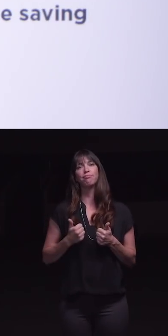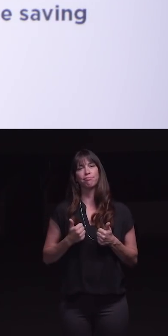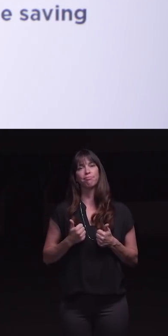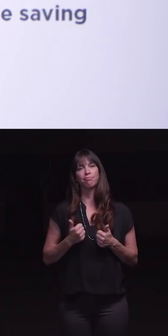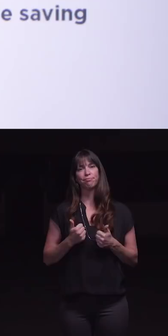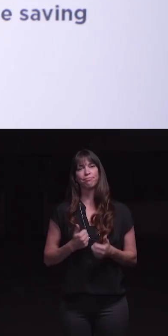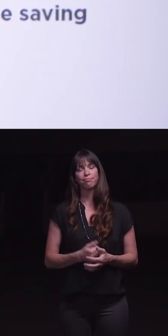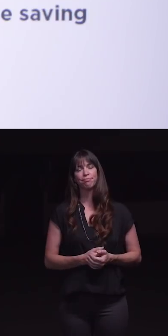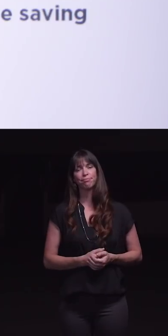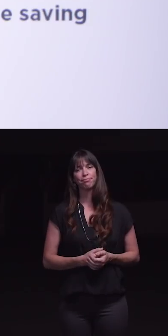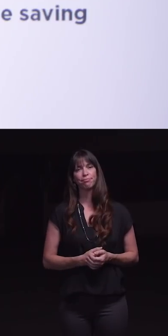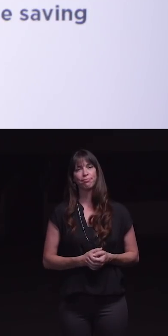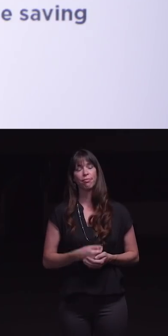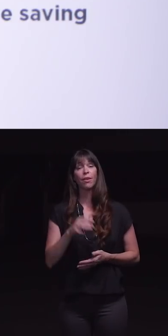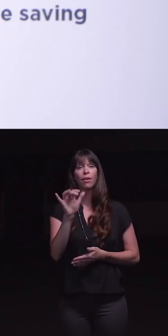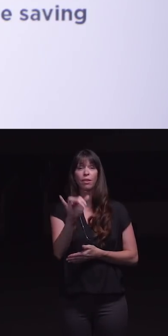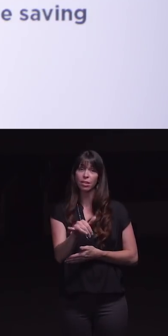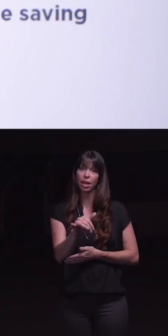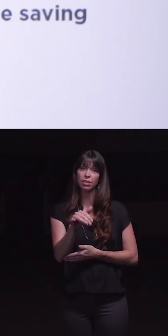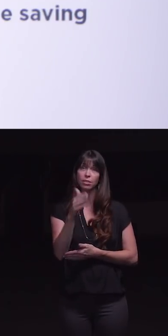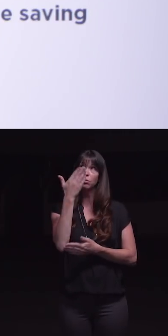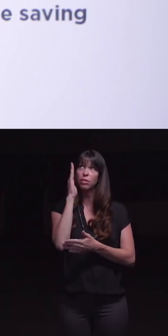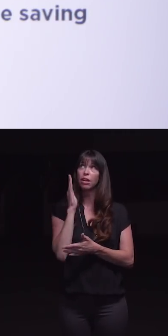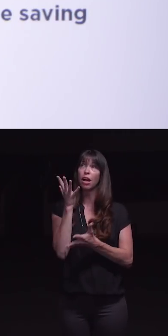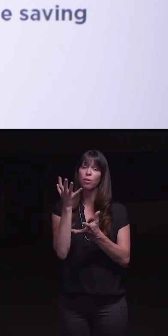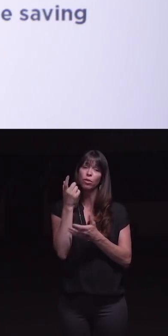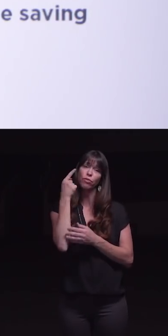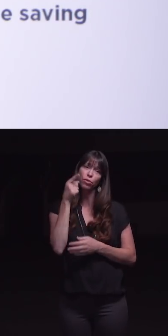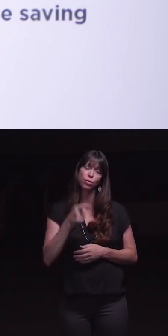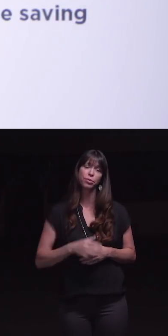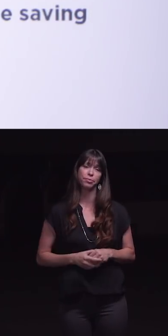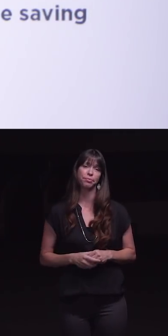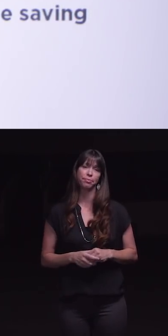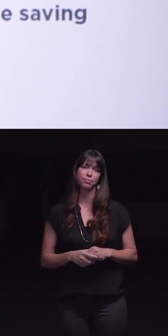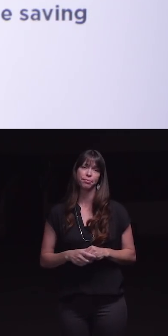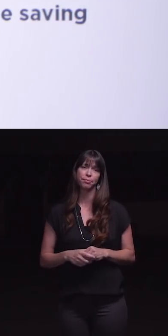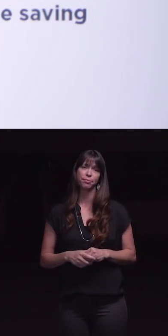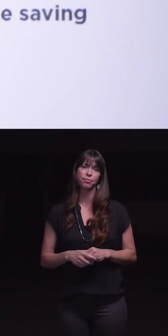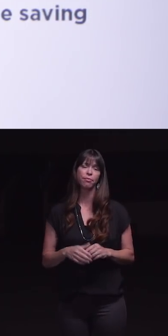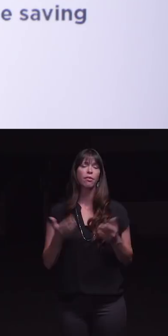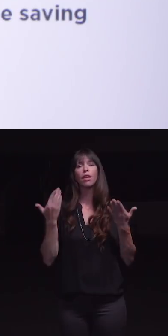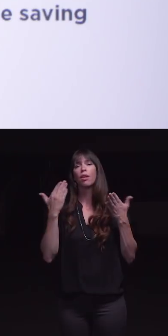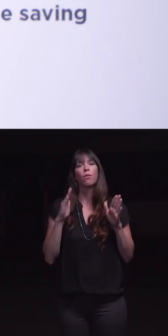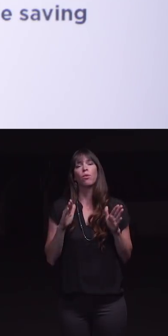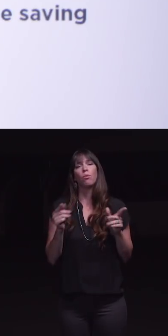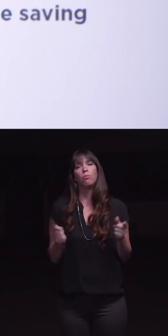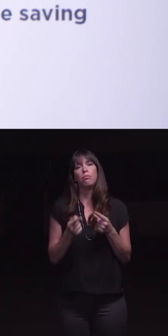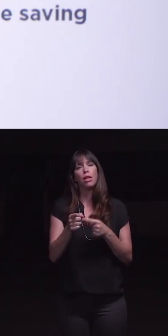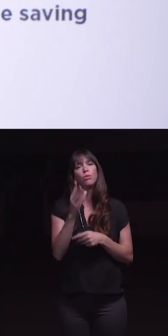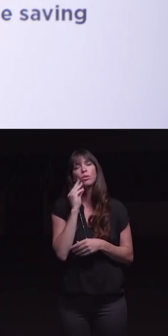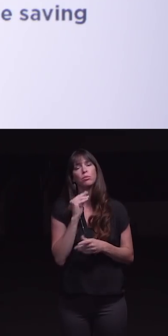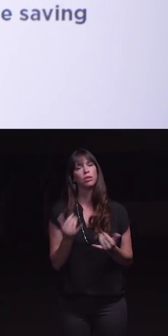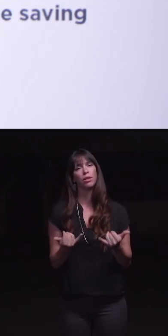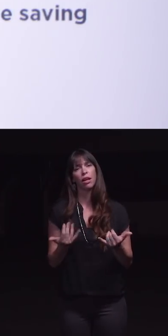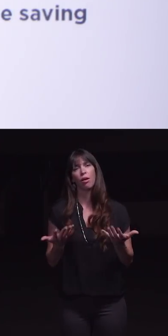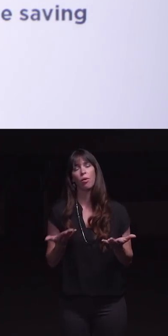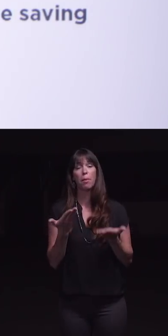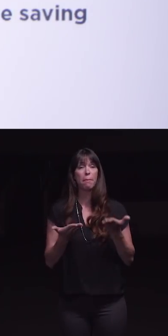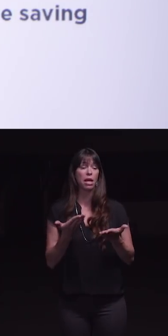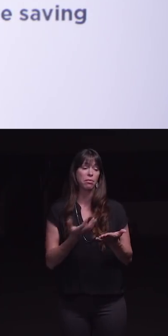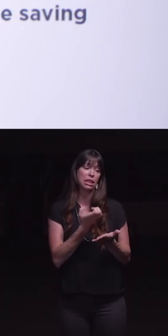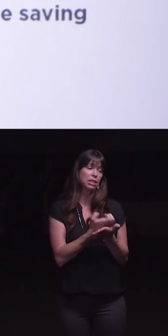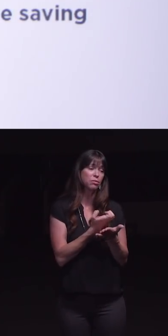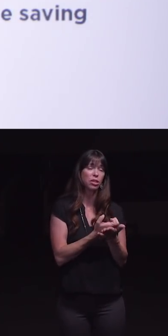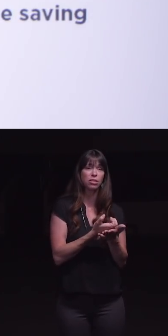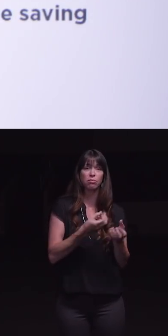lives. And that's what God has in store for you. I don't know what the pain is that you're feeling. Maybe it's an